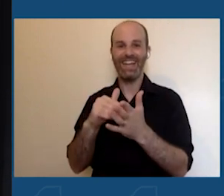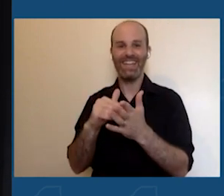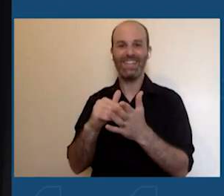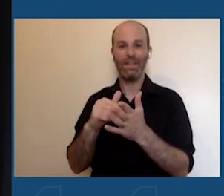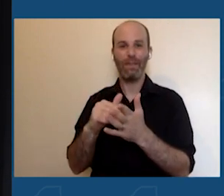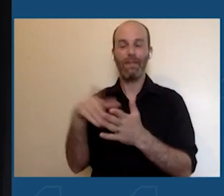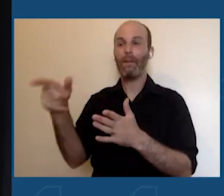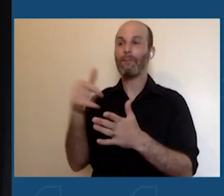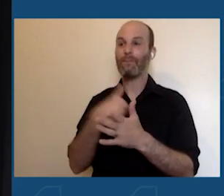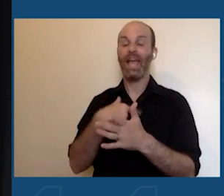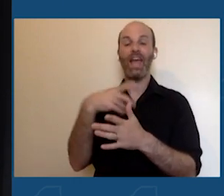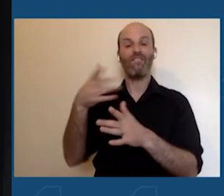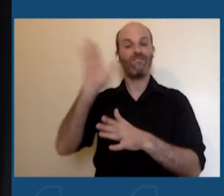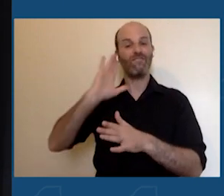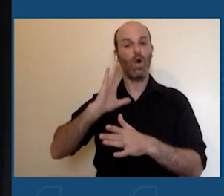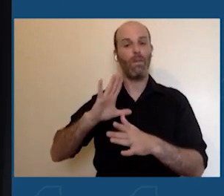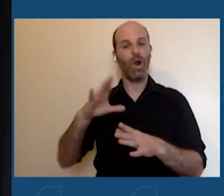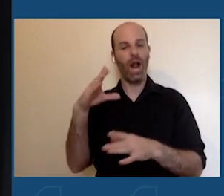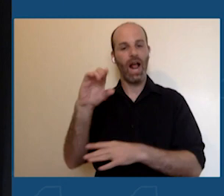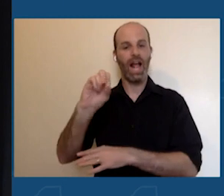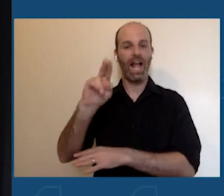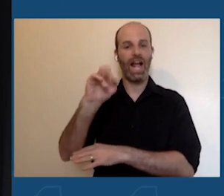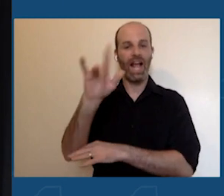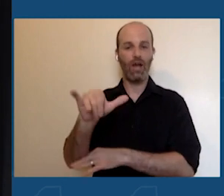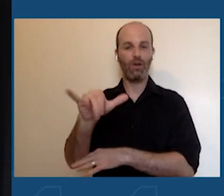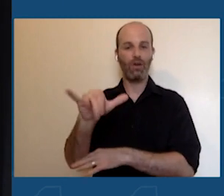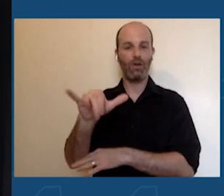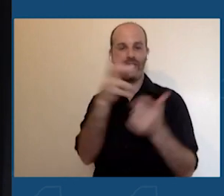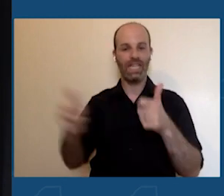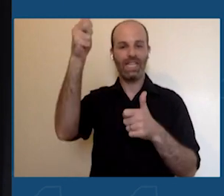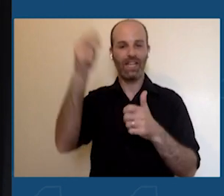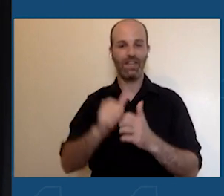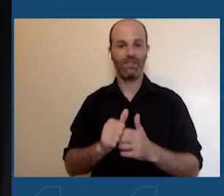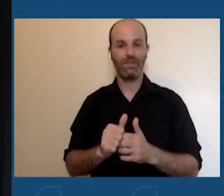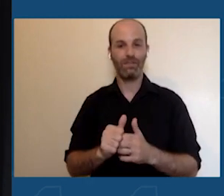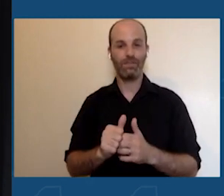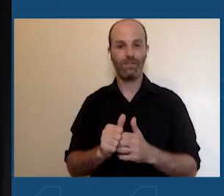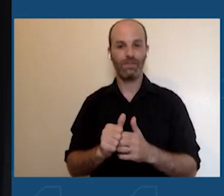county executive, yes. So, Governor, there may